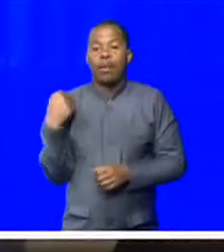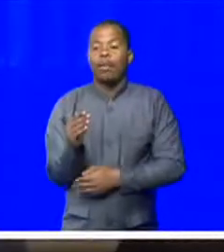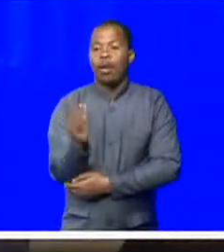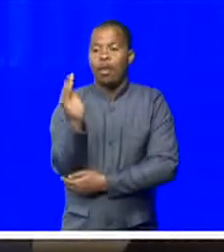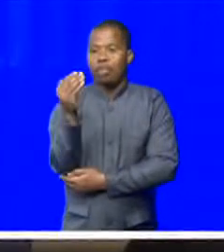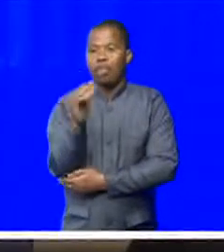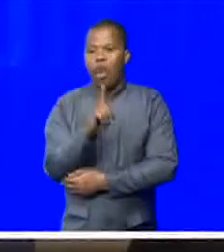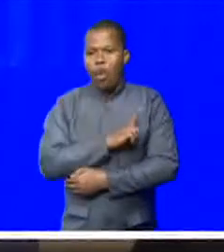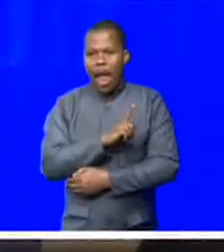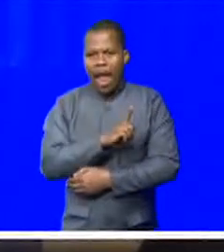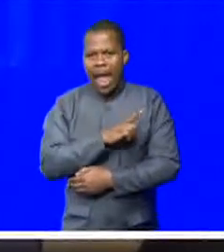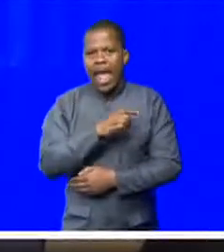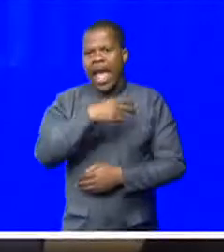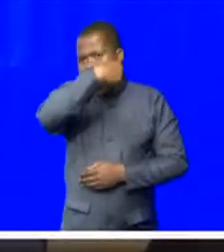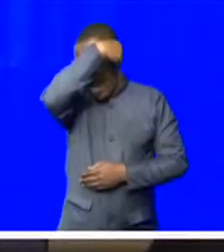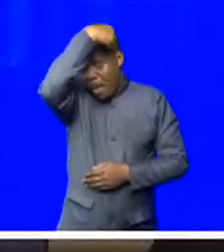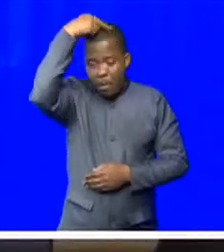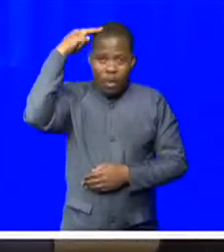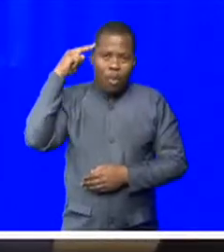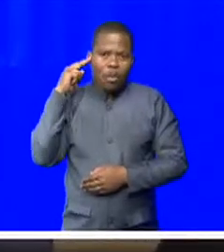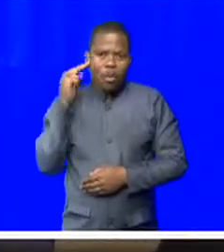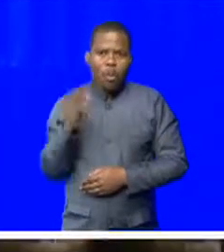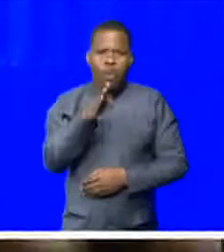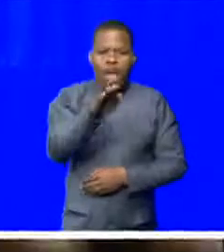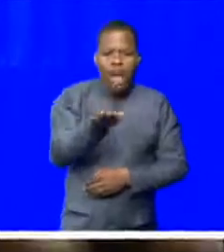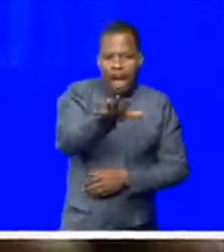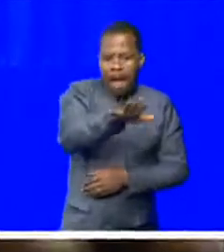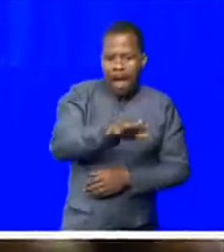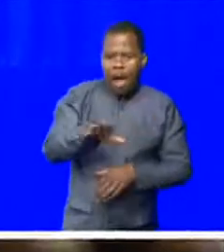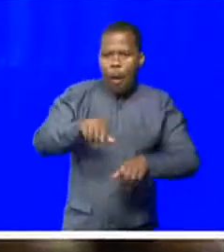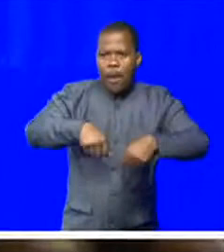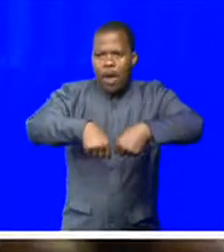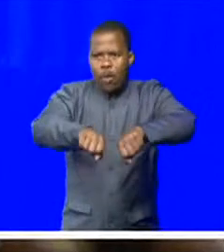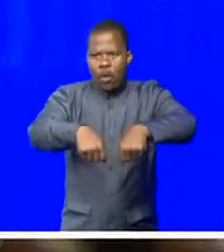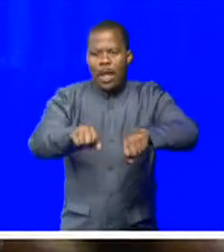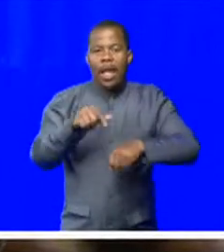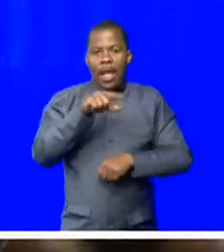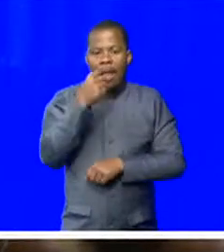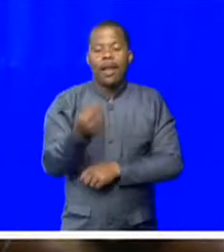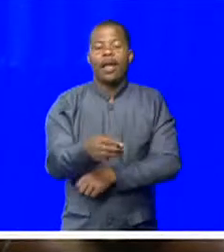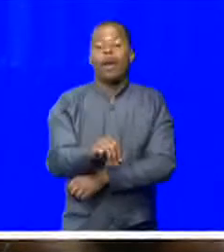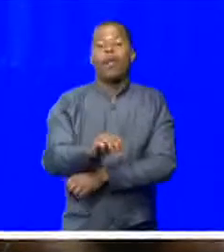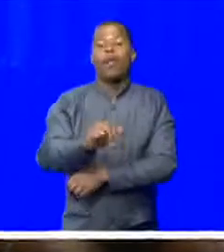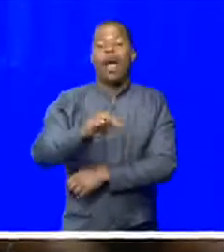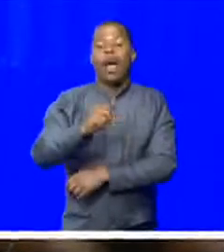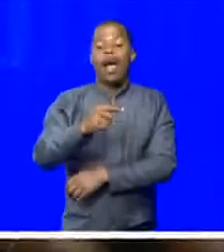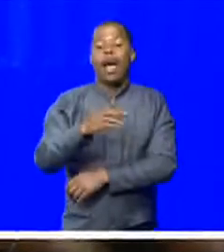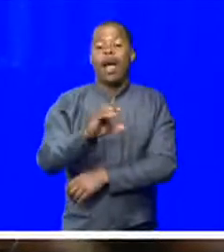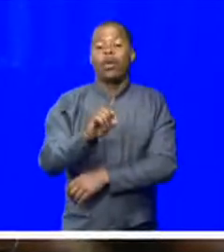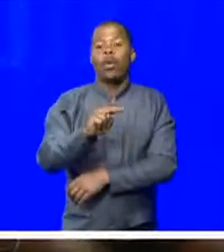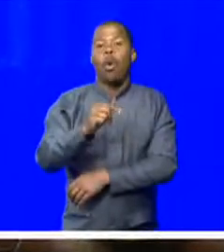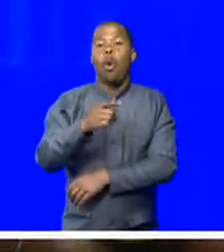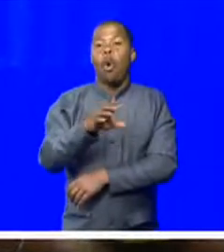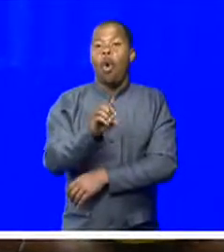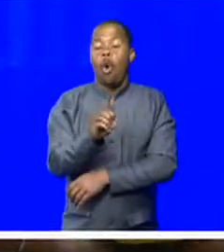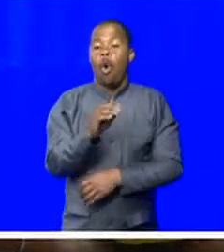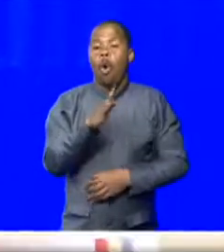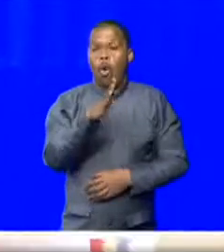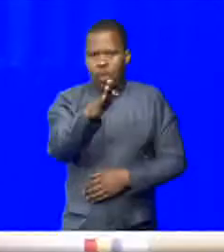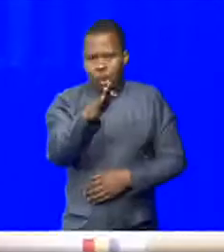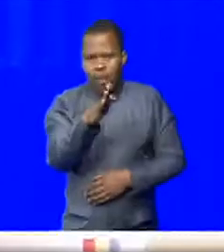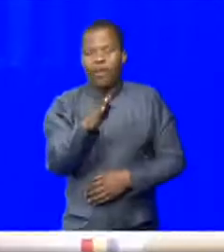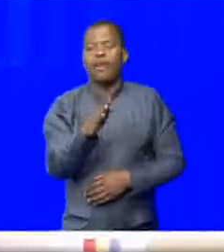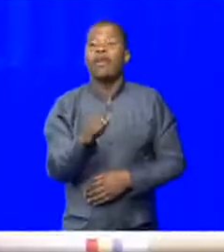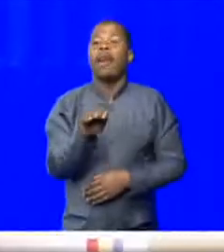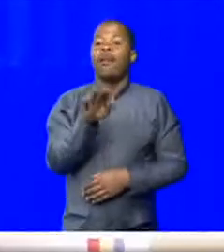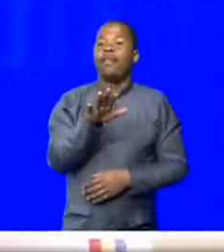Friday, the Minister of Commerce, Mancoba Khumalo, said to provide a conducive environment for doing business in the country, the ministry is working on